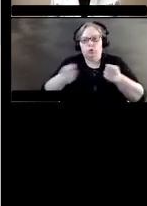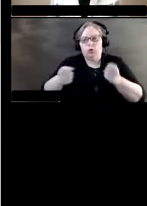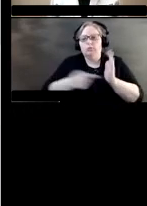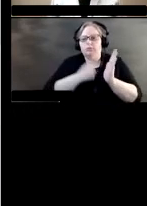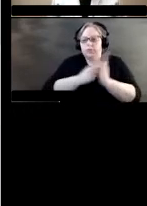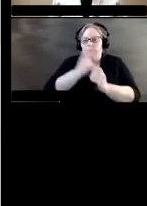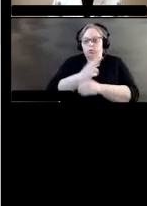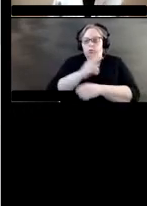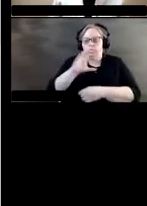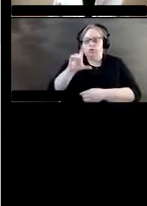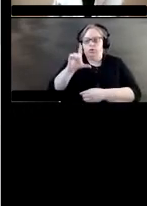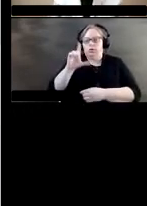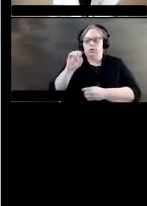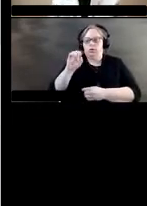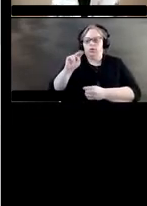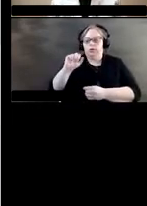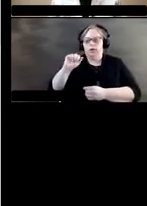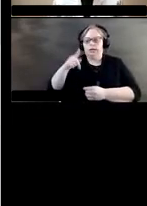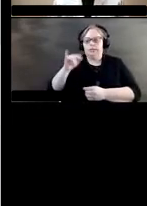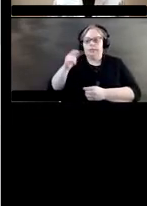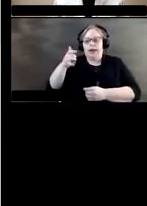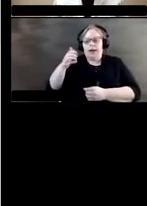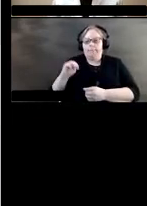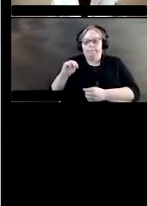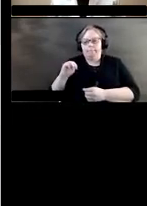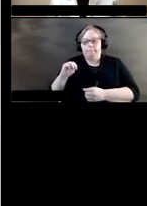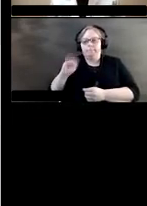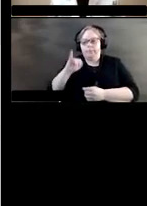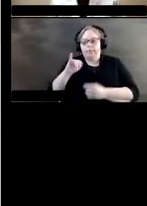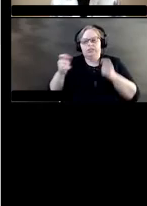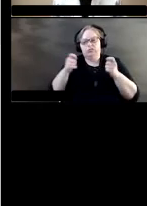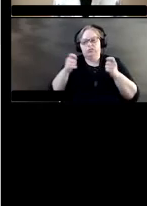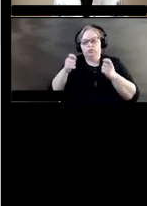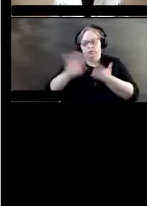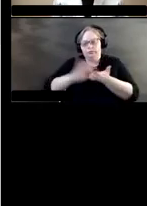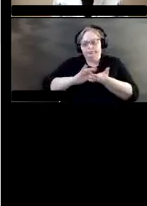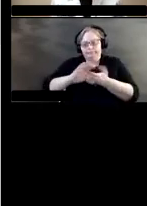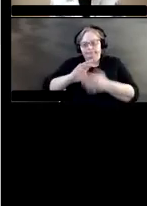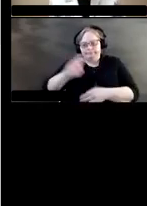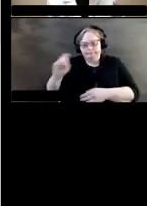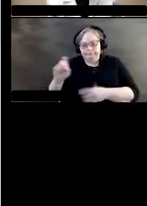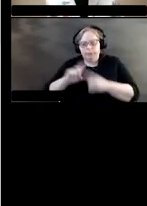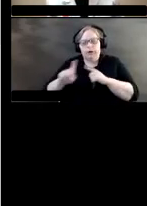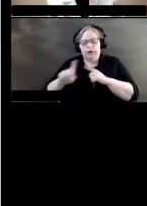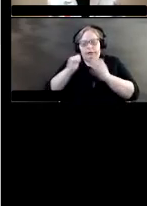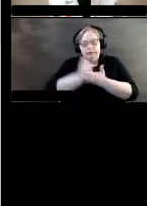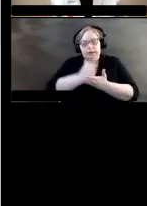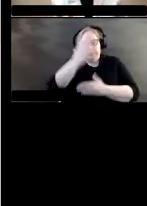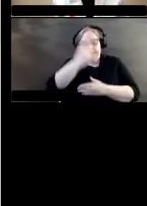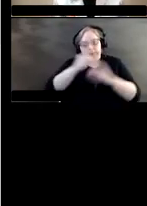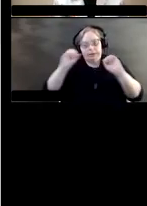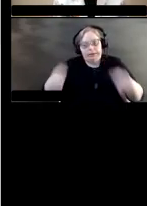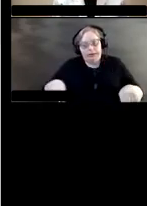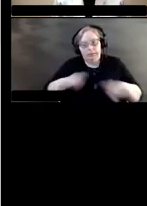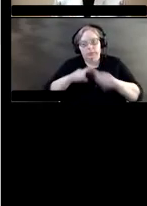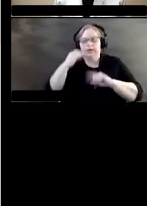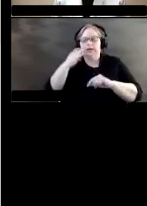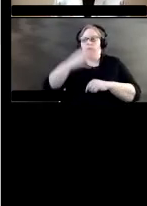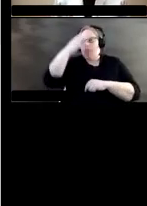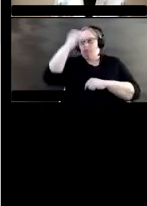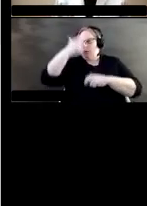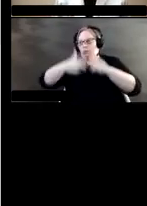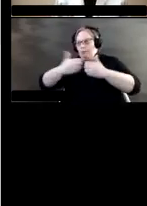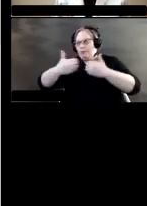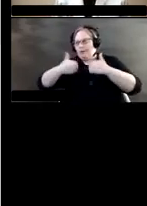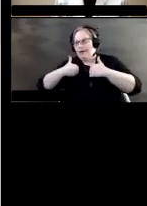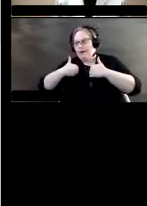that's a controlled substance, so we don't always want to use that. It can help with sleep, but we wouldn't want to use it if you had a memory problem.